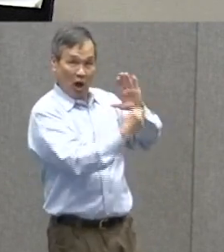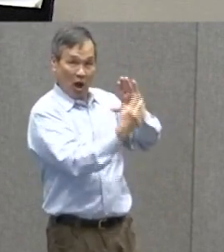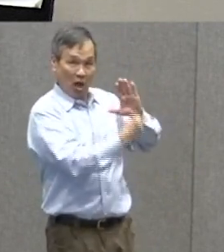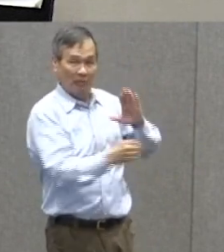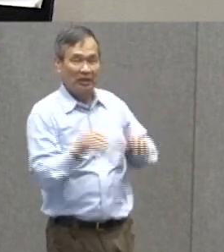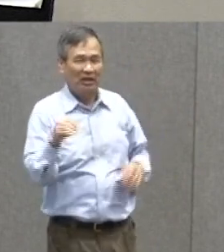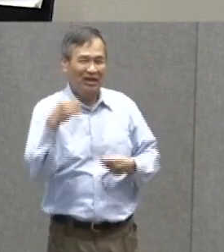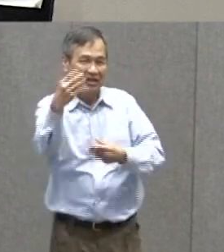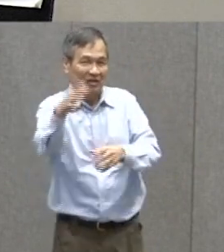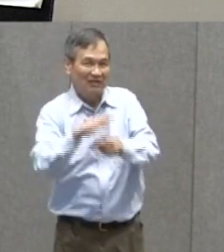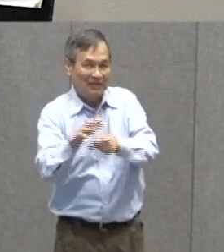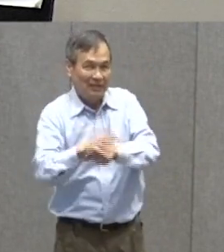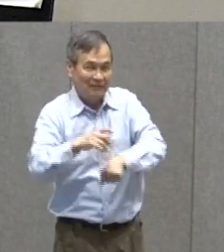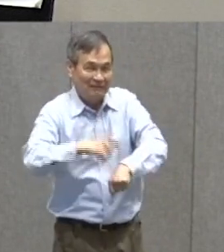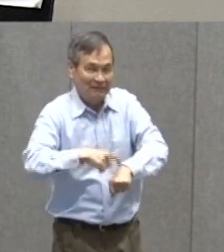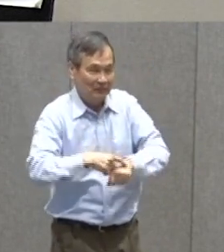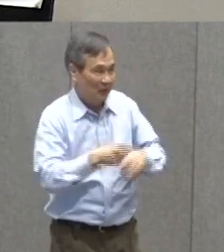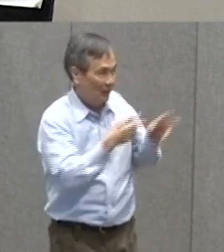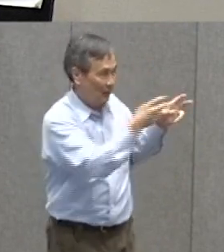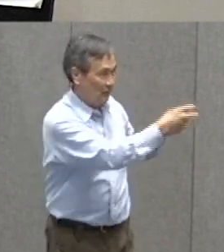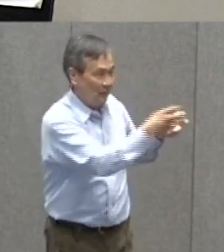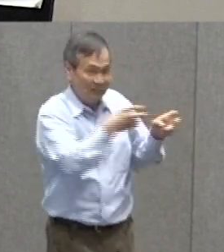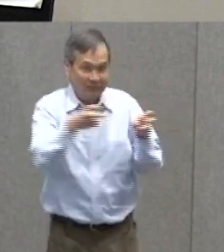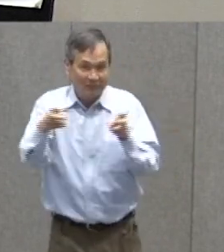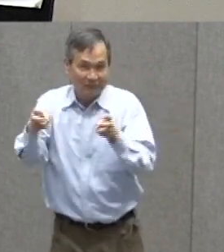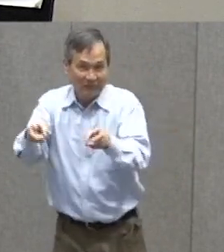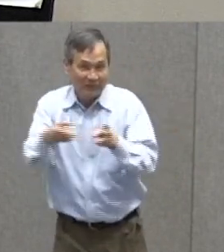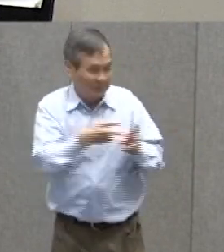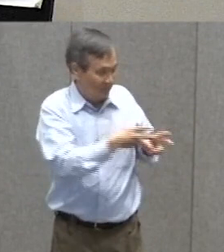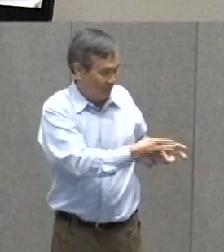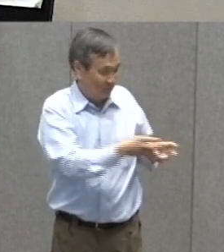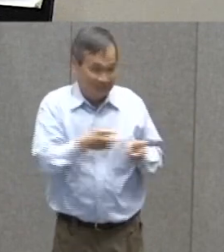couple more seconds to do this. And